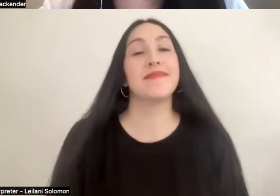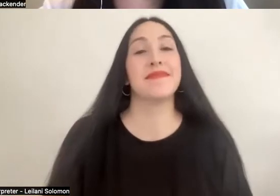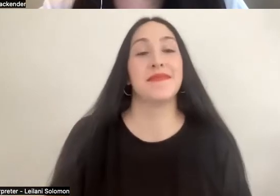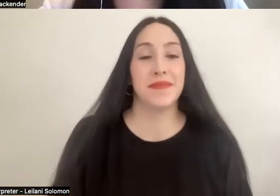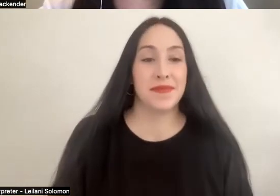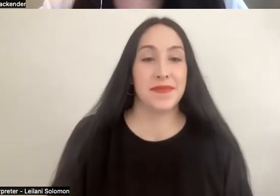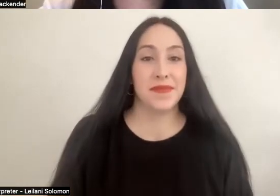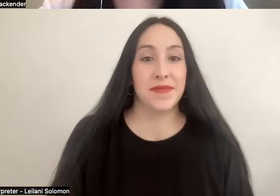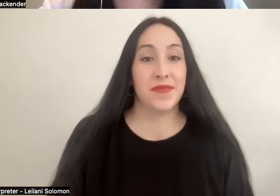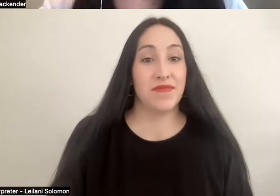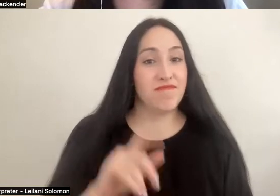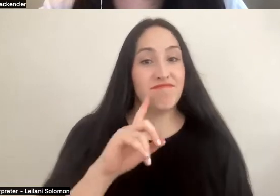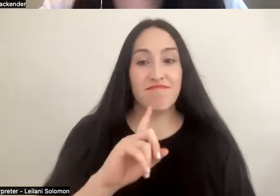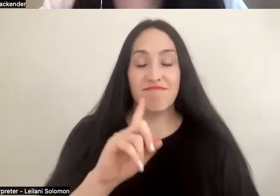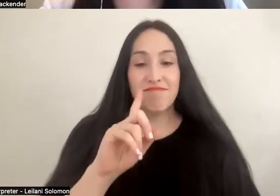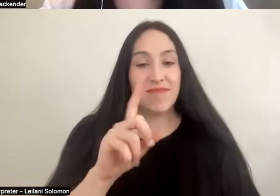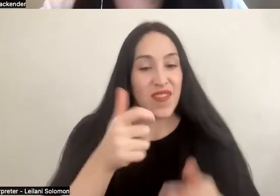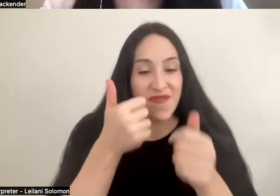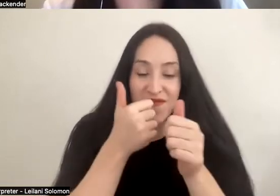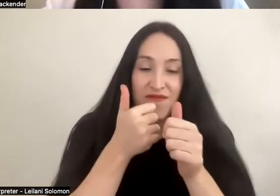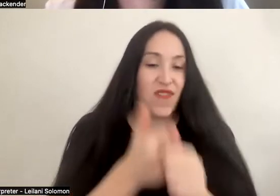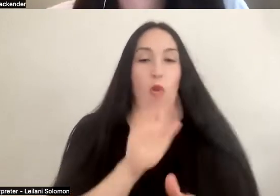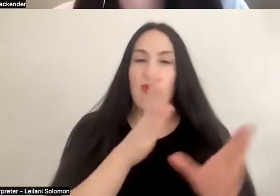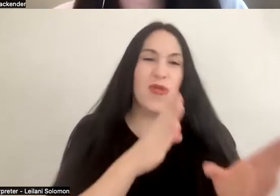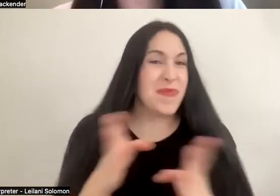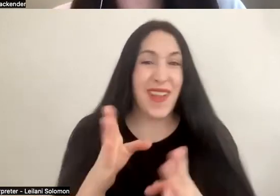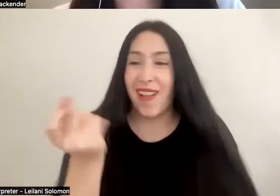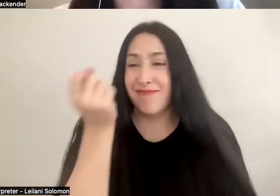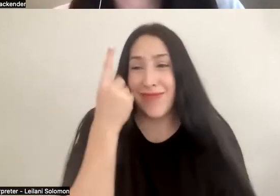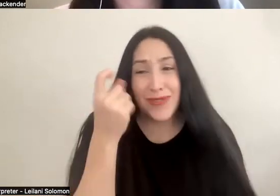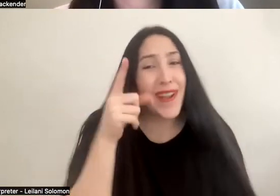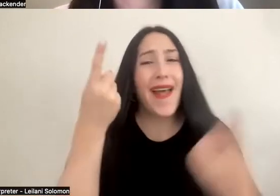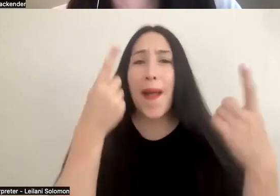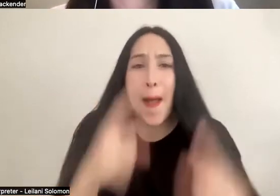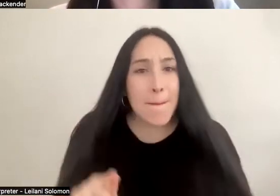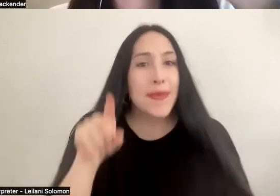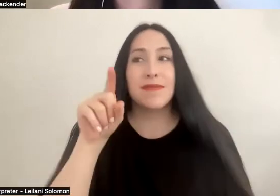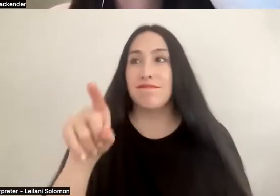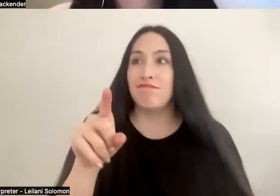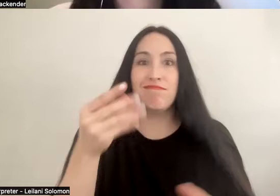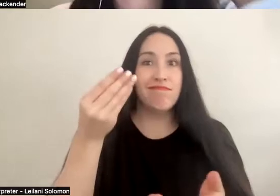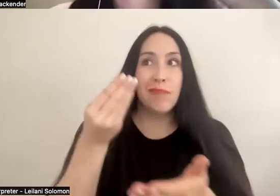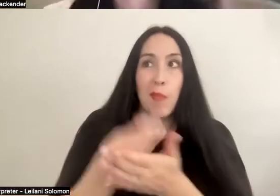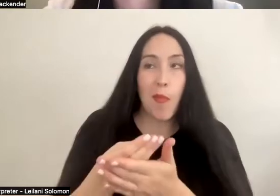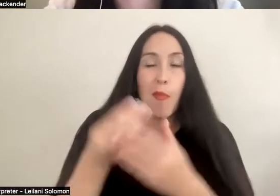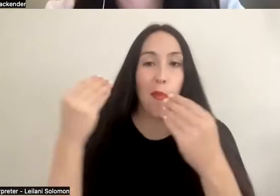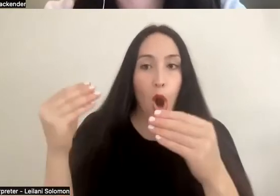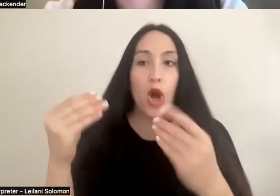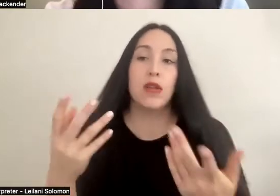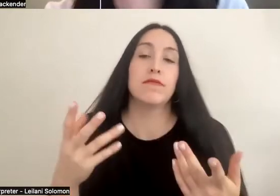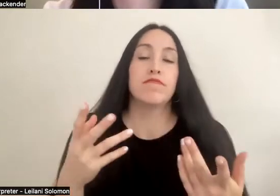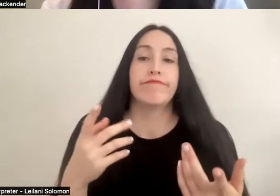and stick to your plan. The market periodically goes through these corrections, as we like to call them in my